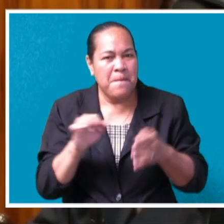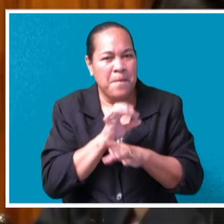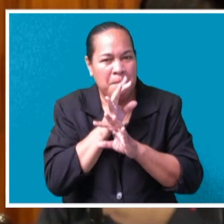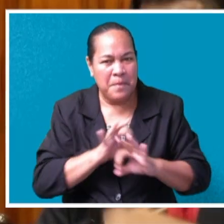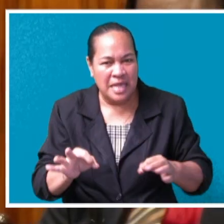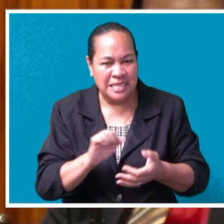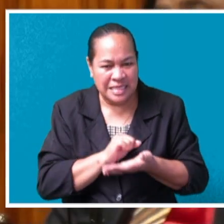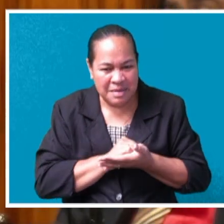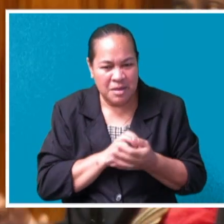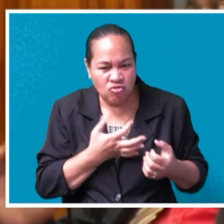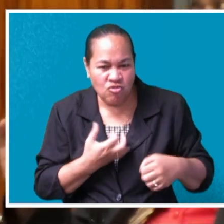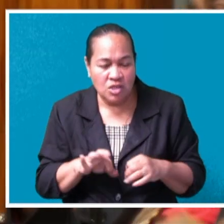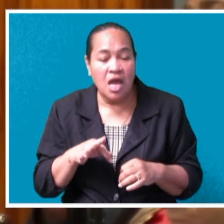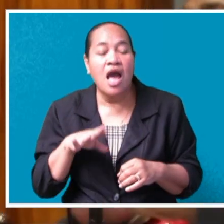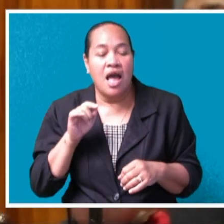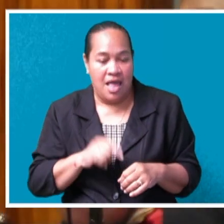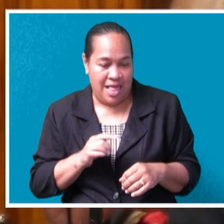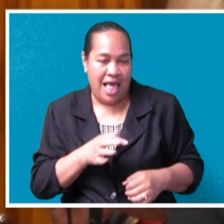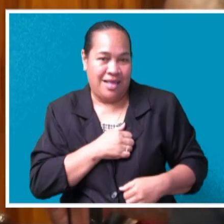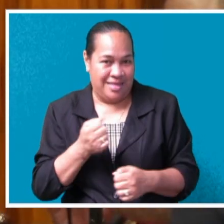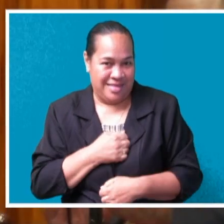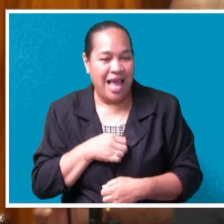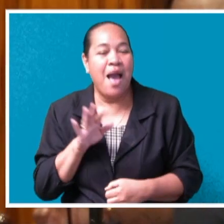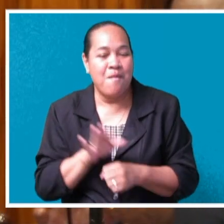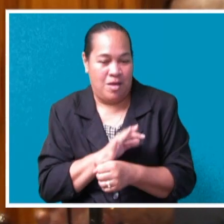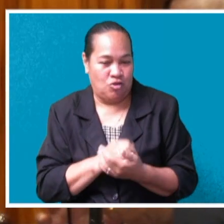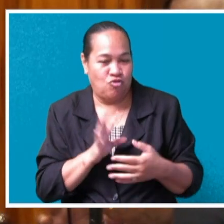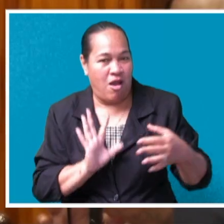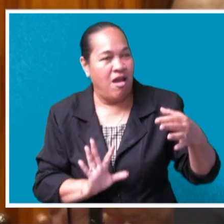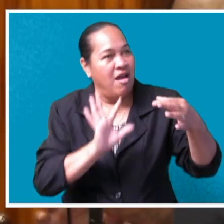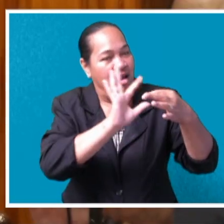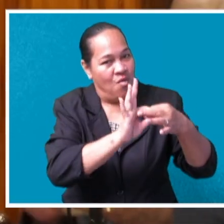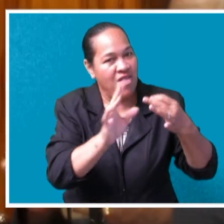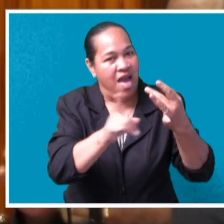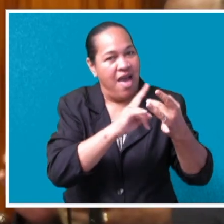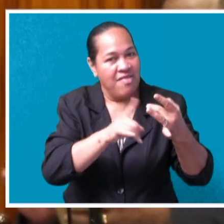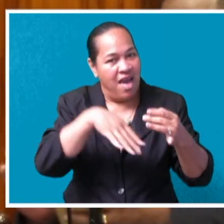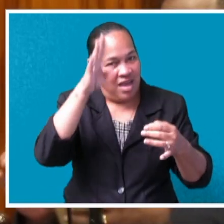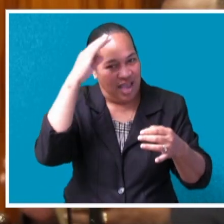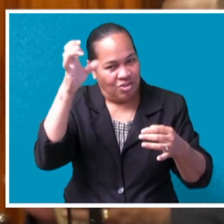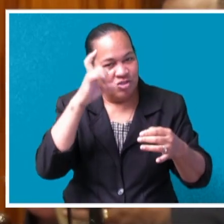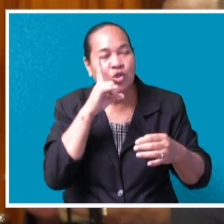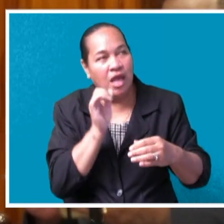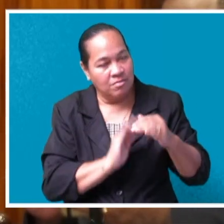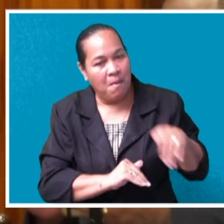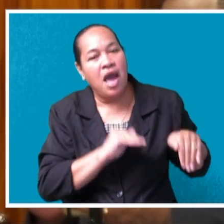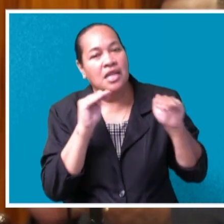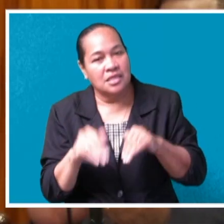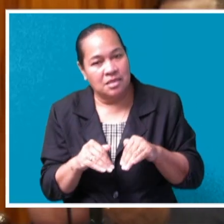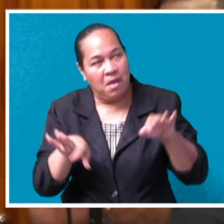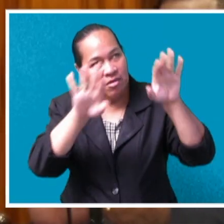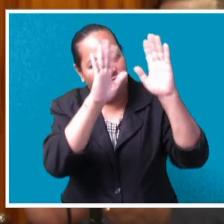Fiji's continued participation in international peacekeeping missions and ensure that our contribution remains